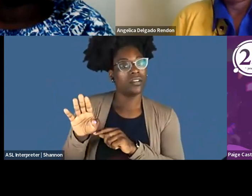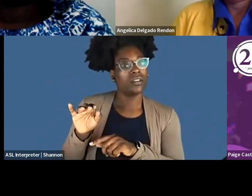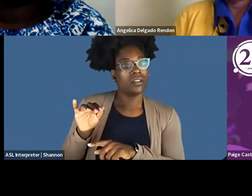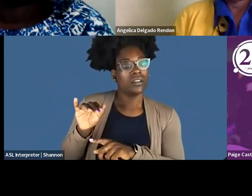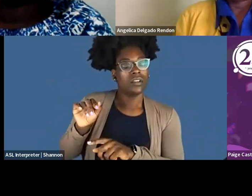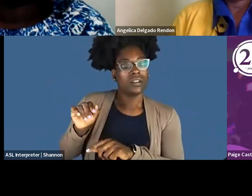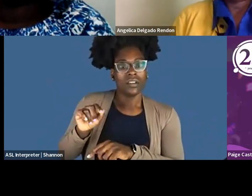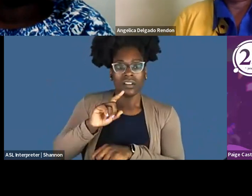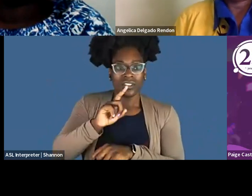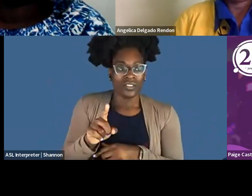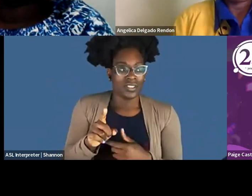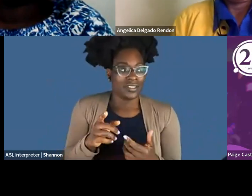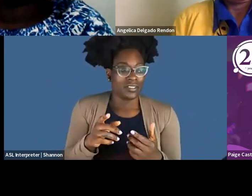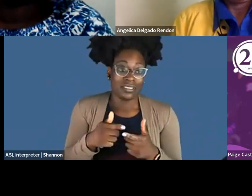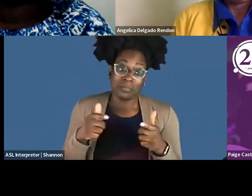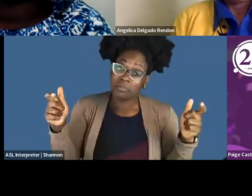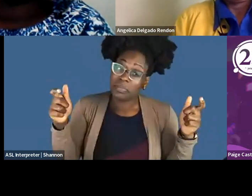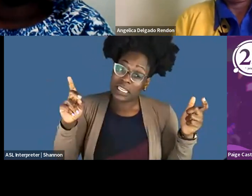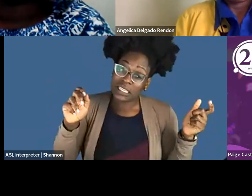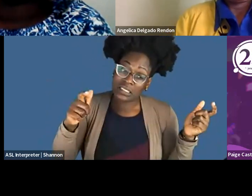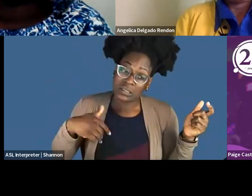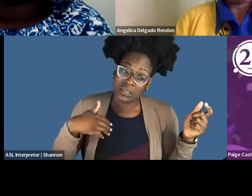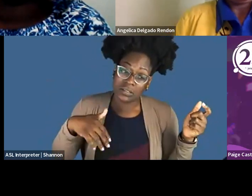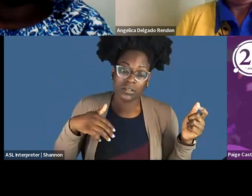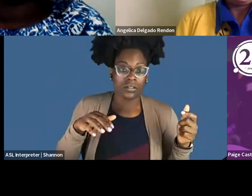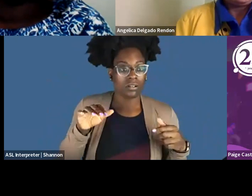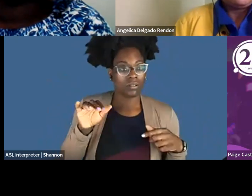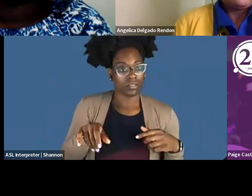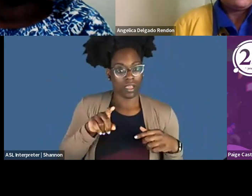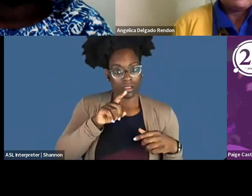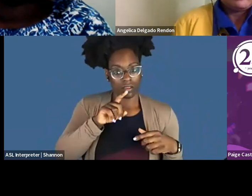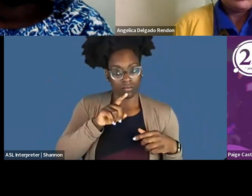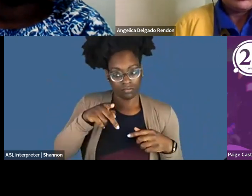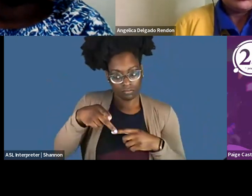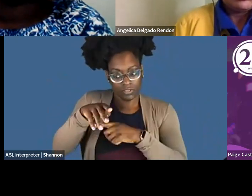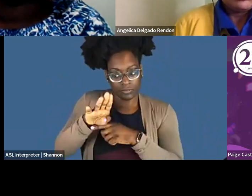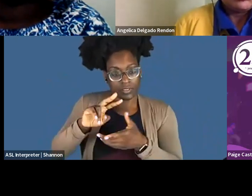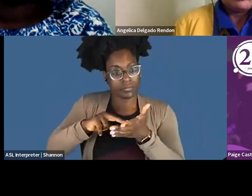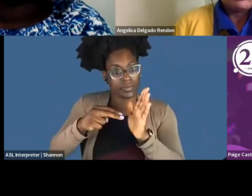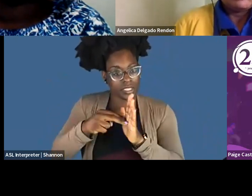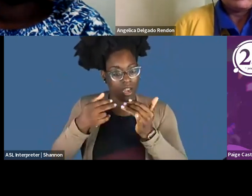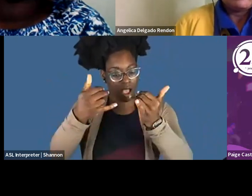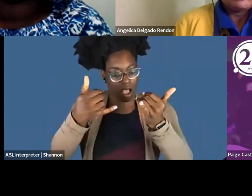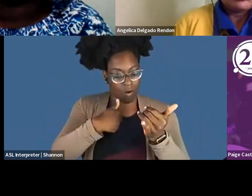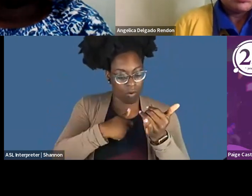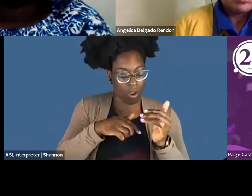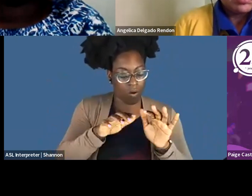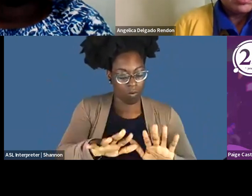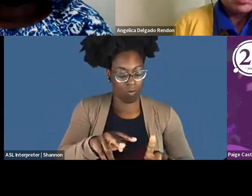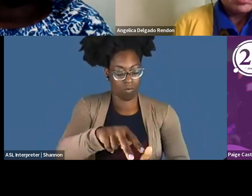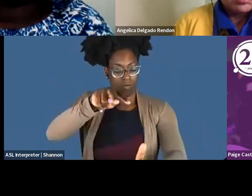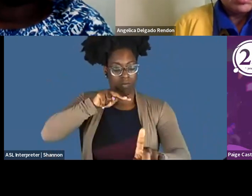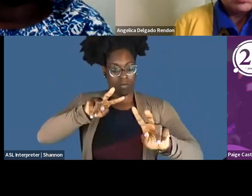really, it's a big deal because that is actually looking at a resource distribution. And when you're